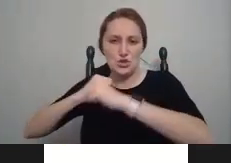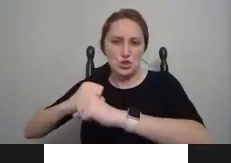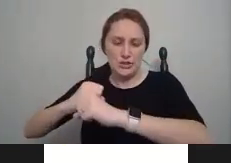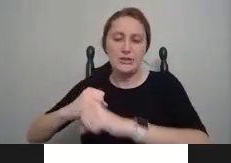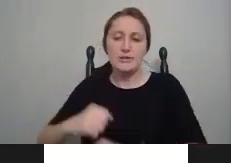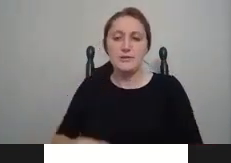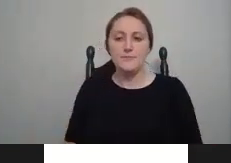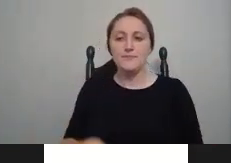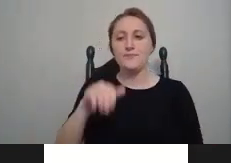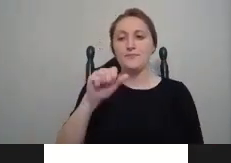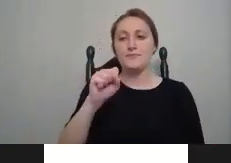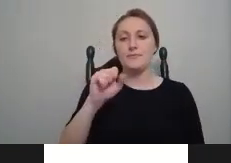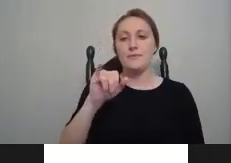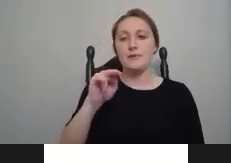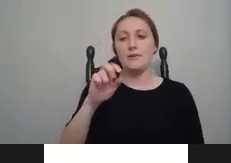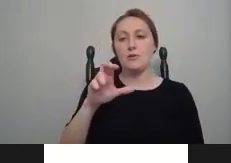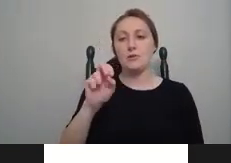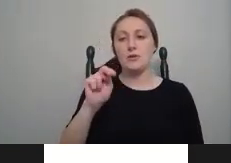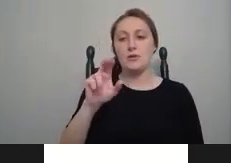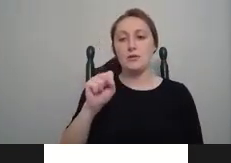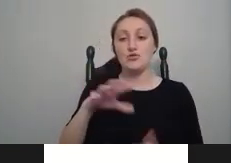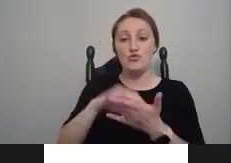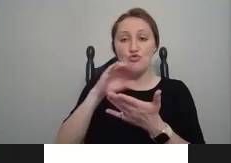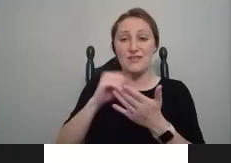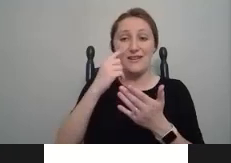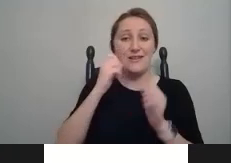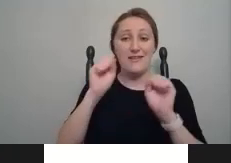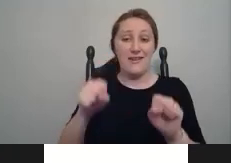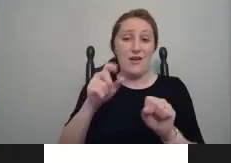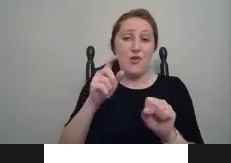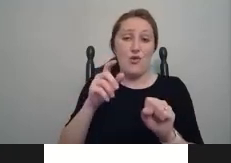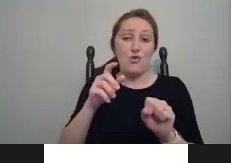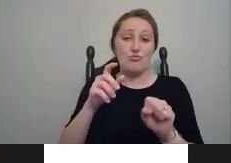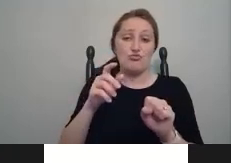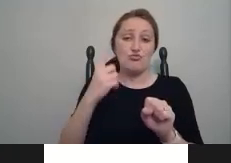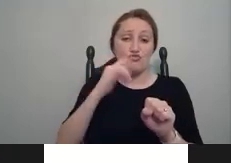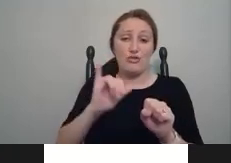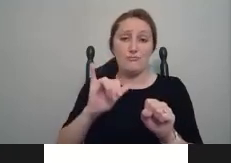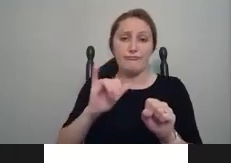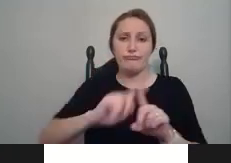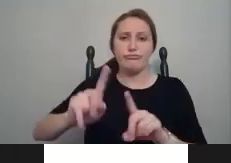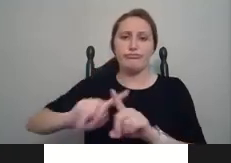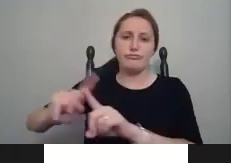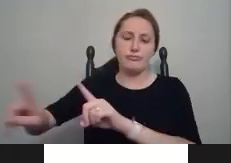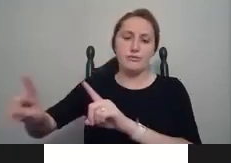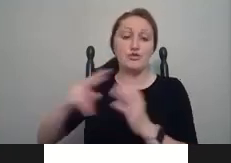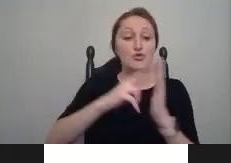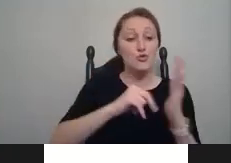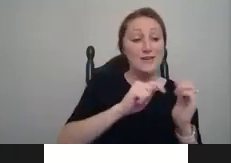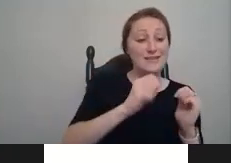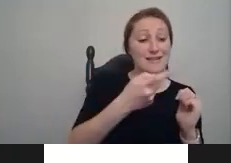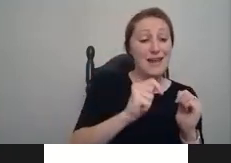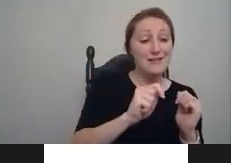Asynchronous learning can look a lot of different ways. It can be read this text and respond to the questions in